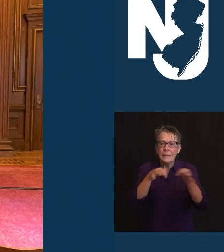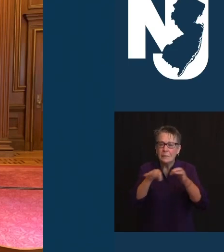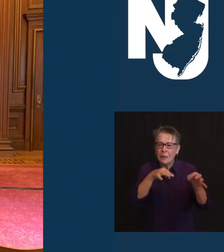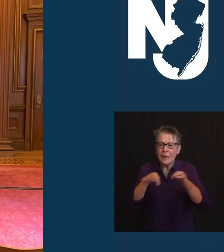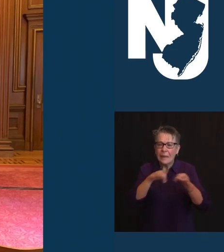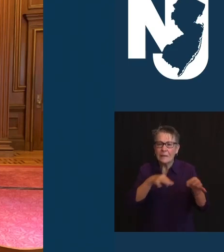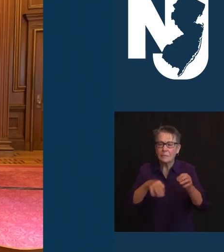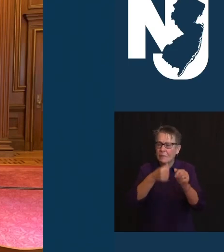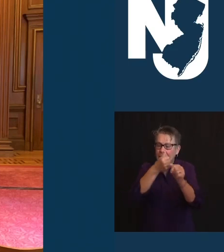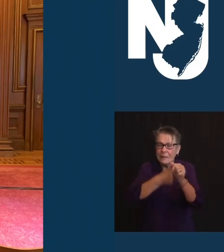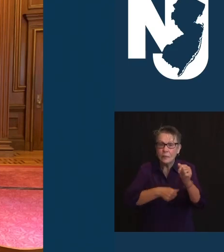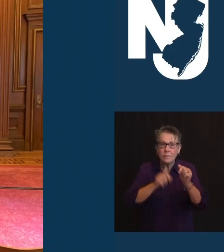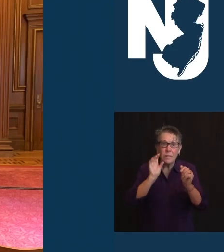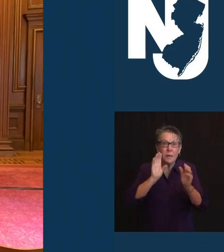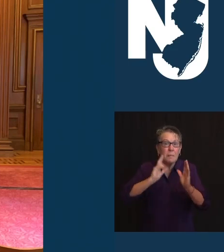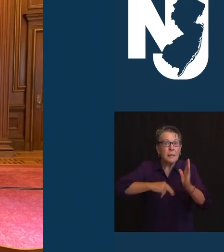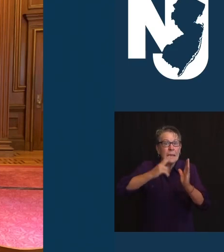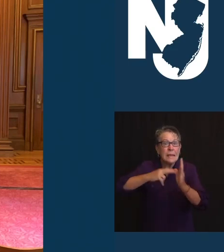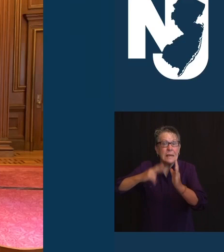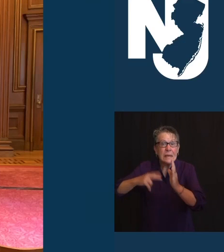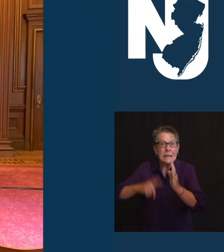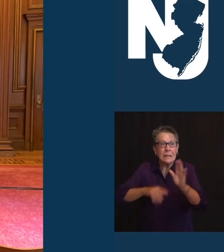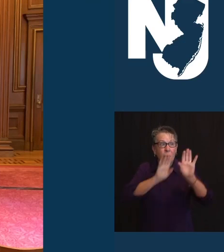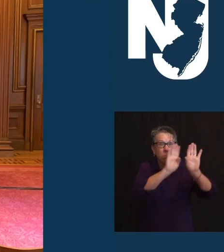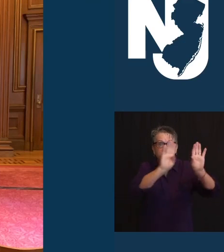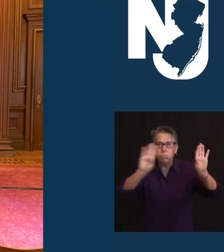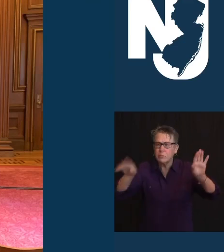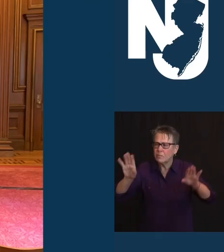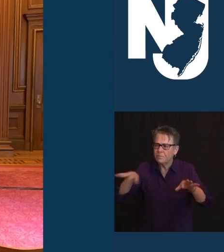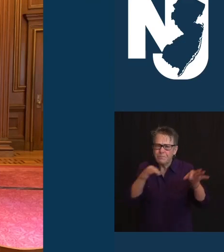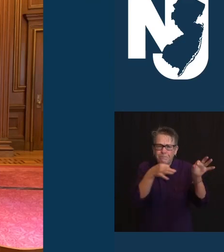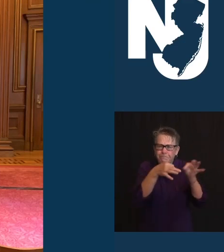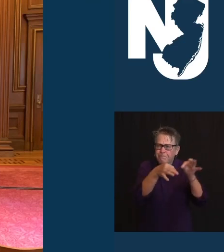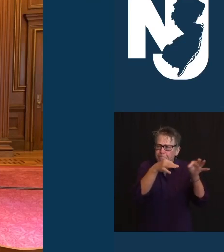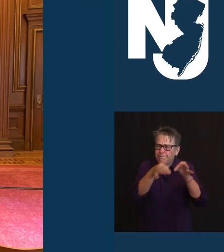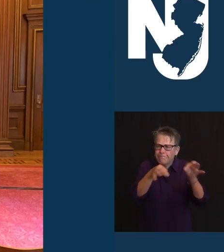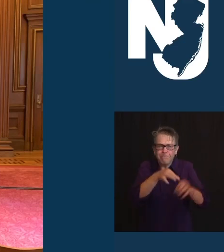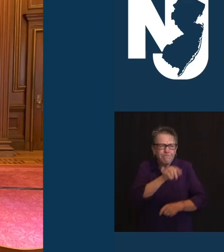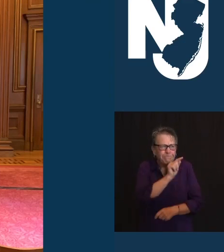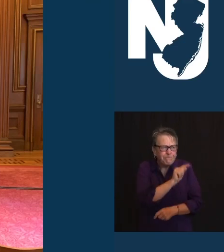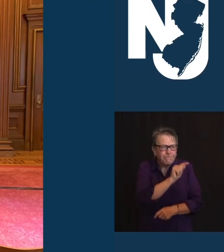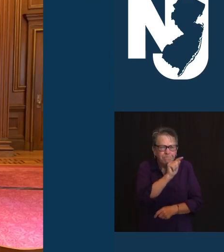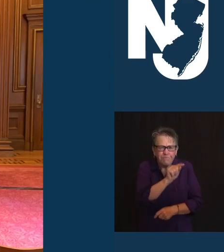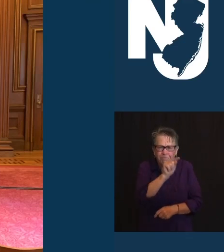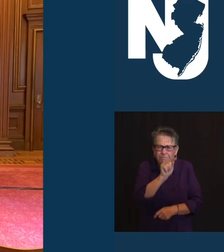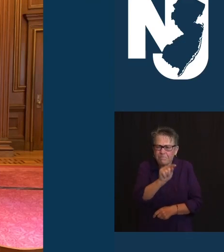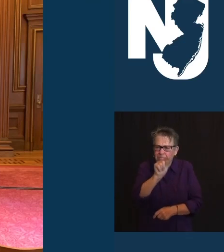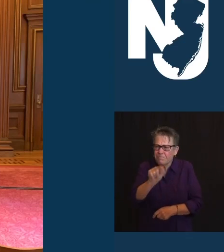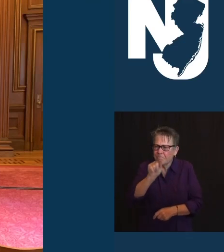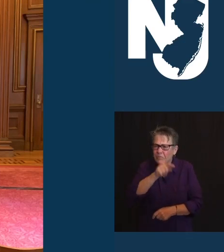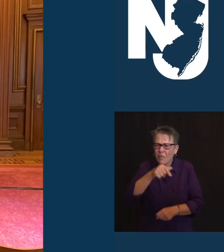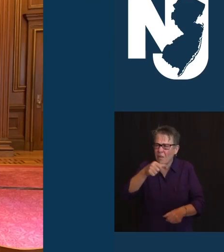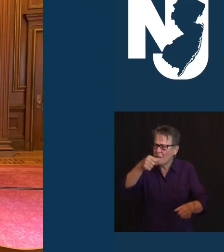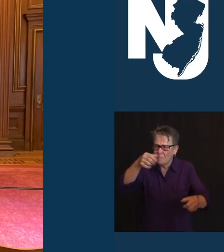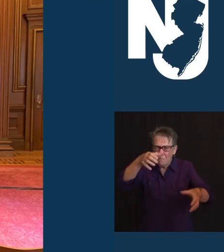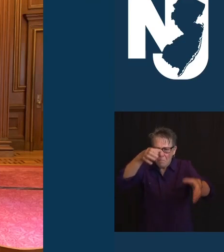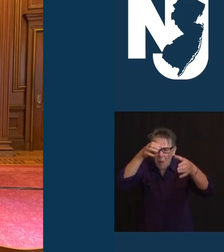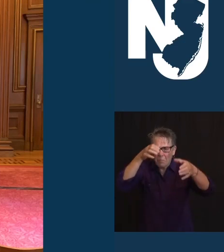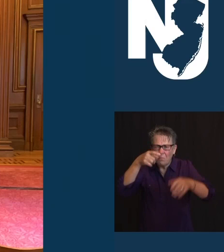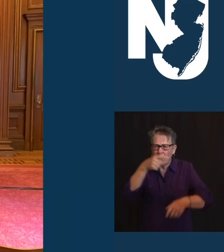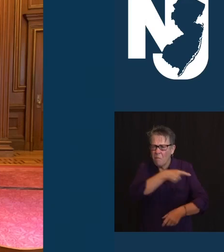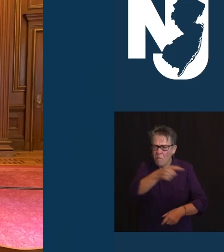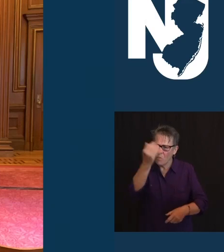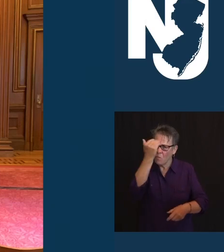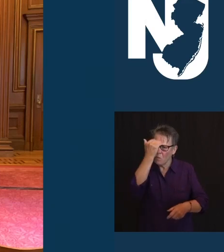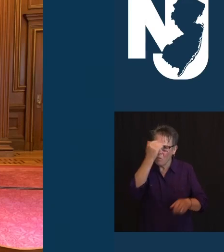on staying, and she was extraordinary. She went through each of the portraits of Supreme Court justices, explained who